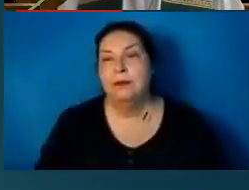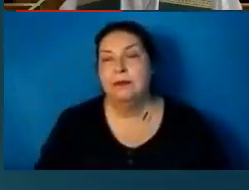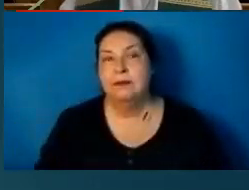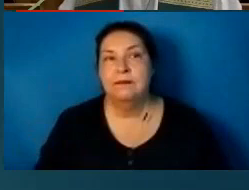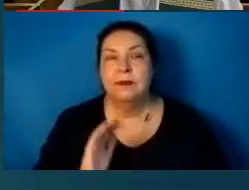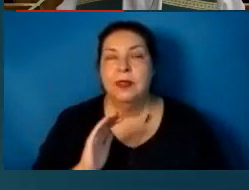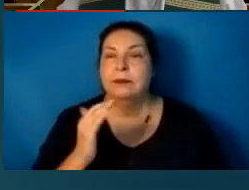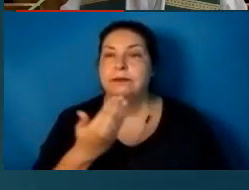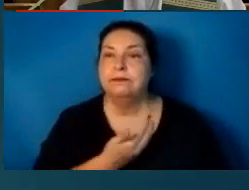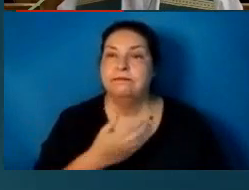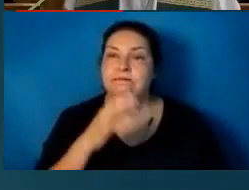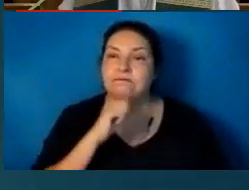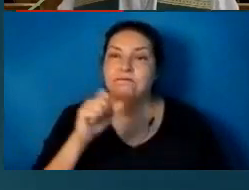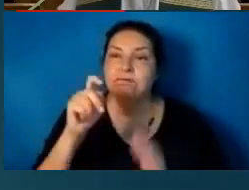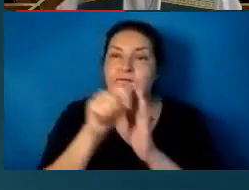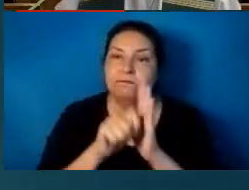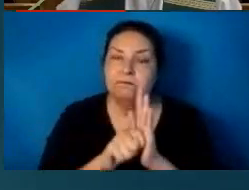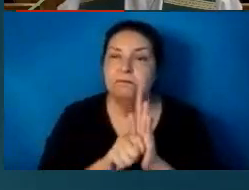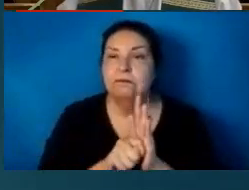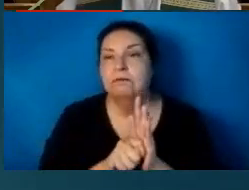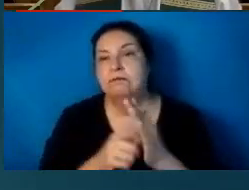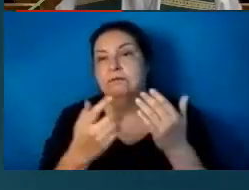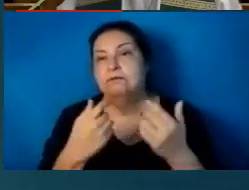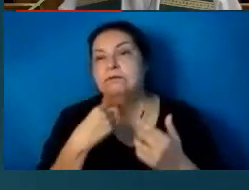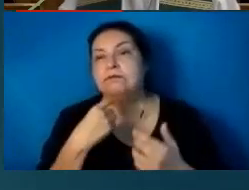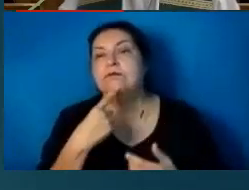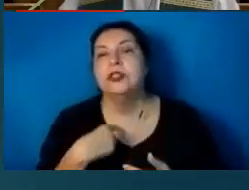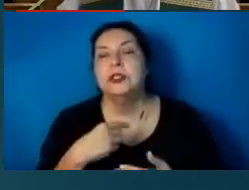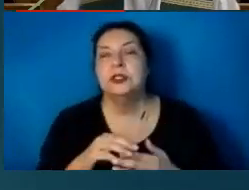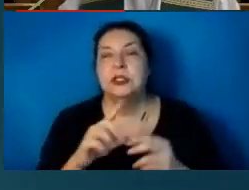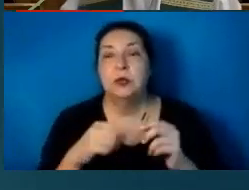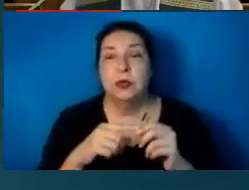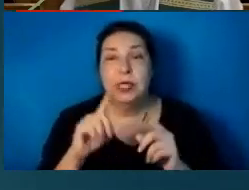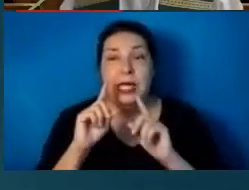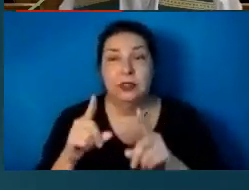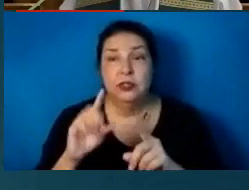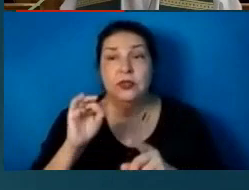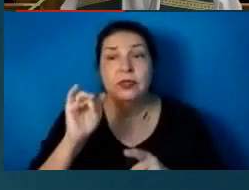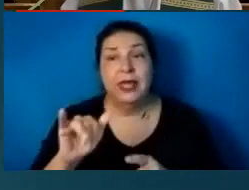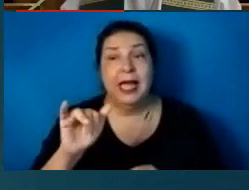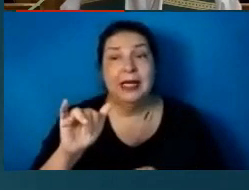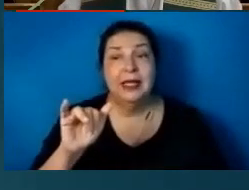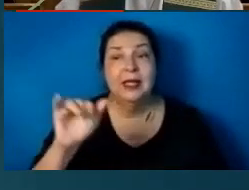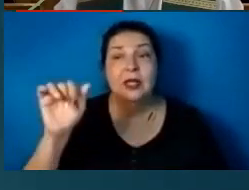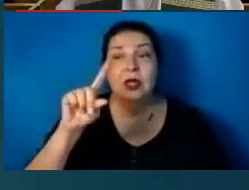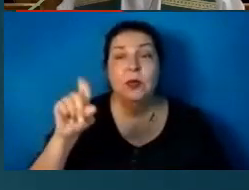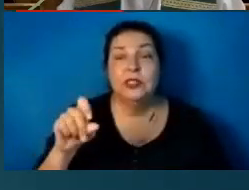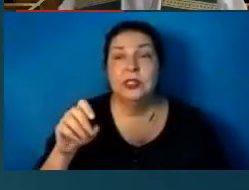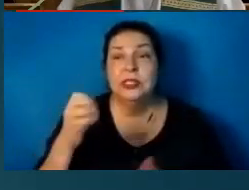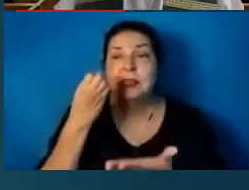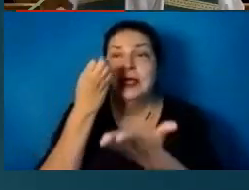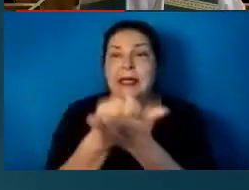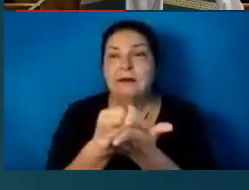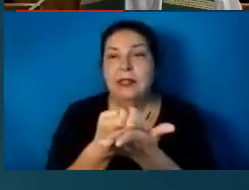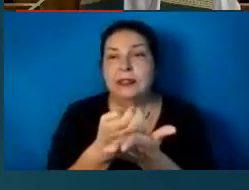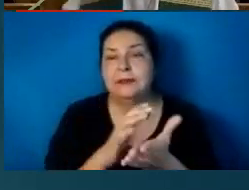Our Old Testament text tells us of the day when the answer to that question is evident. The